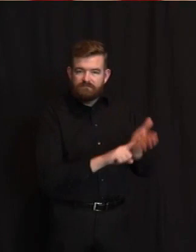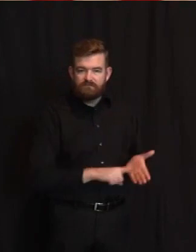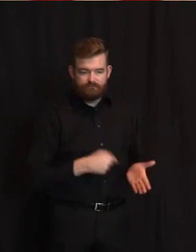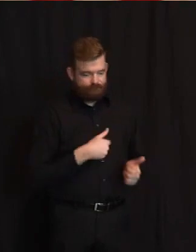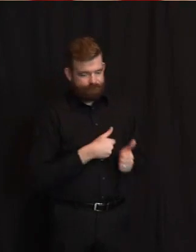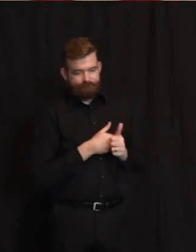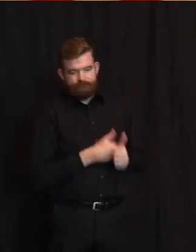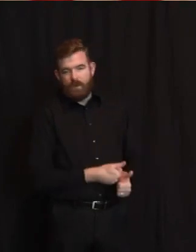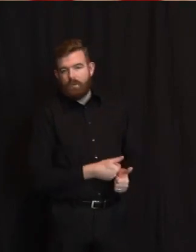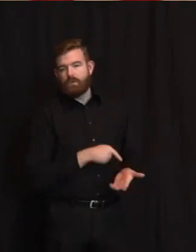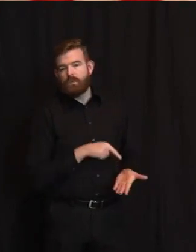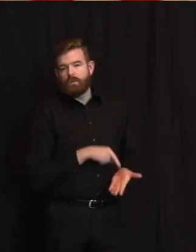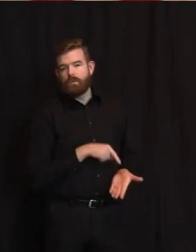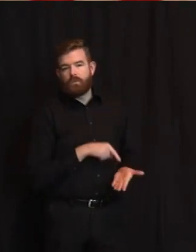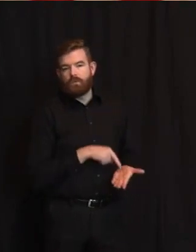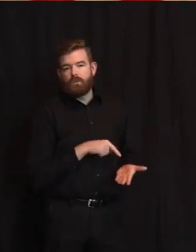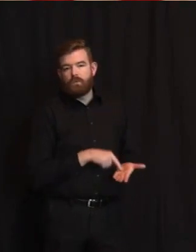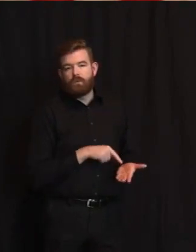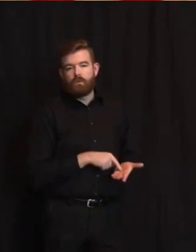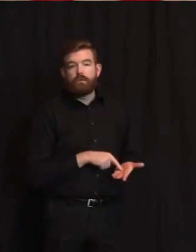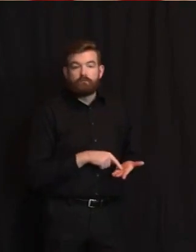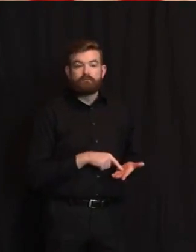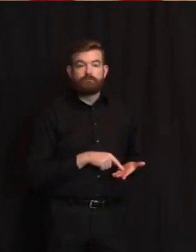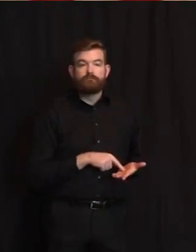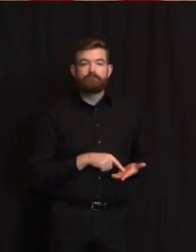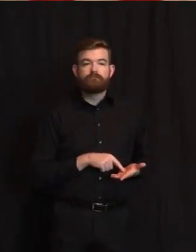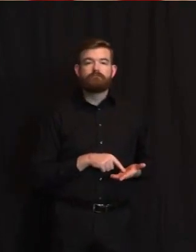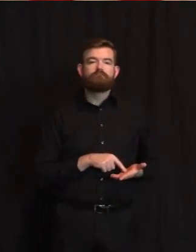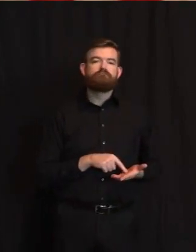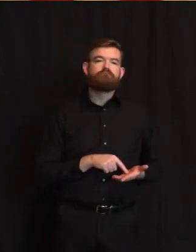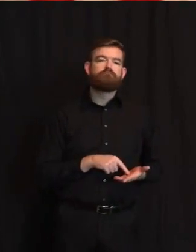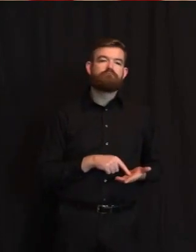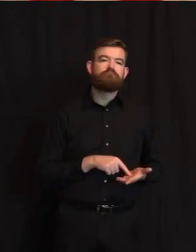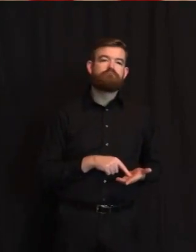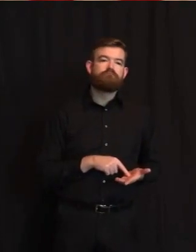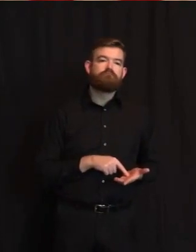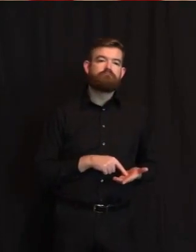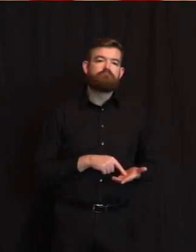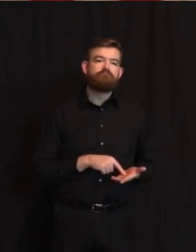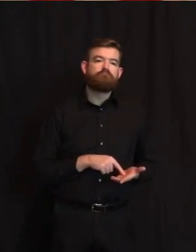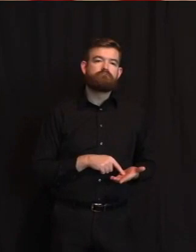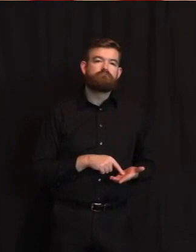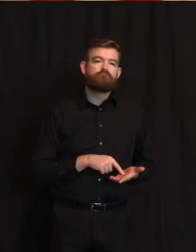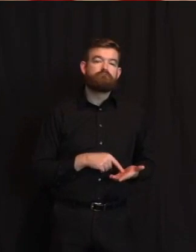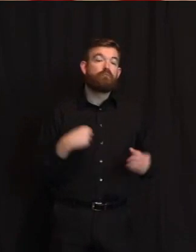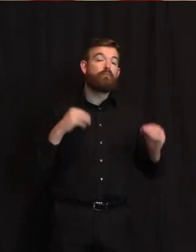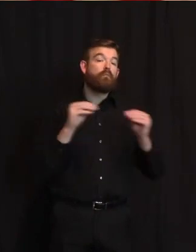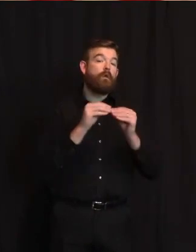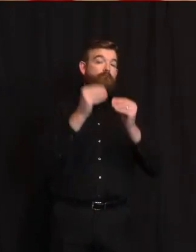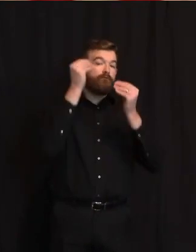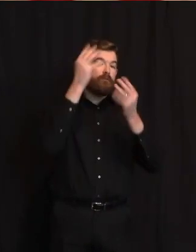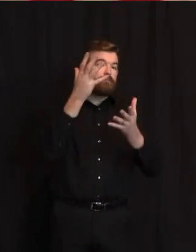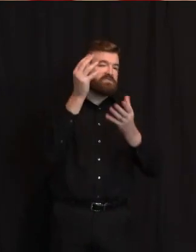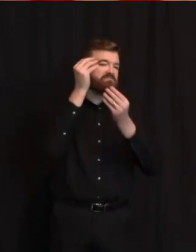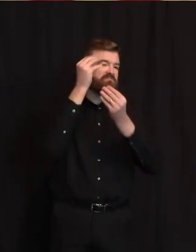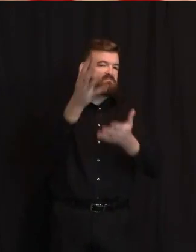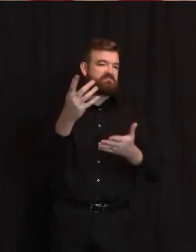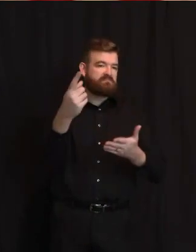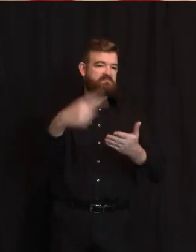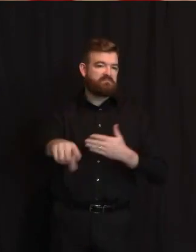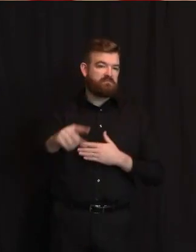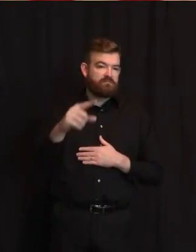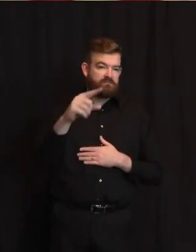you an update by this coming Friday, the 17th, and that's a decision that obviously Judy and her team will have